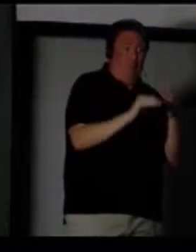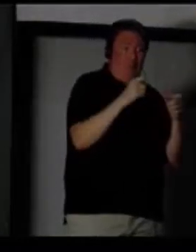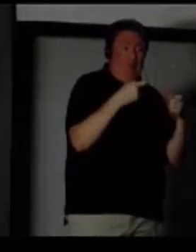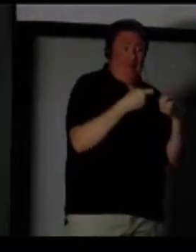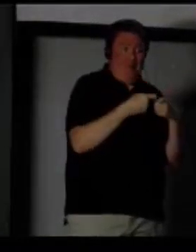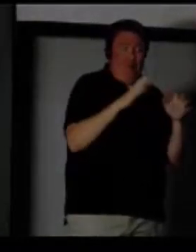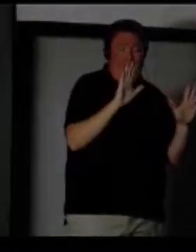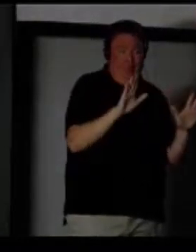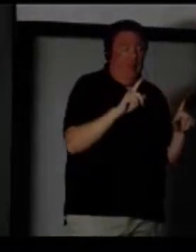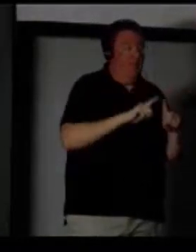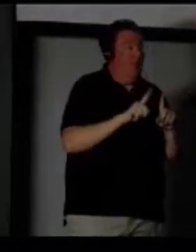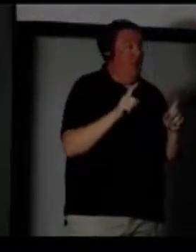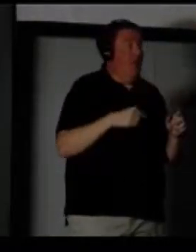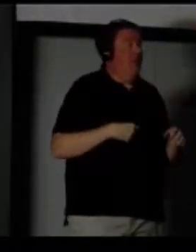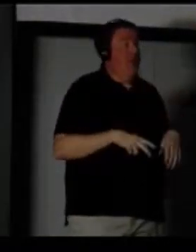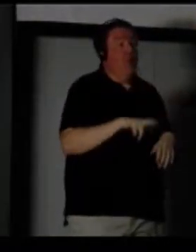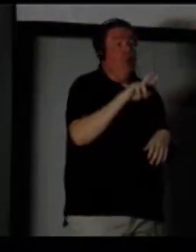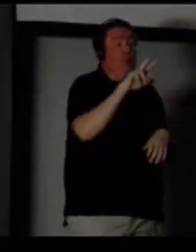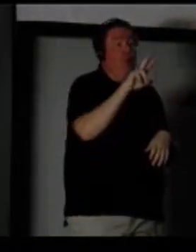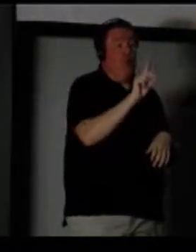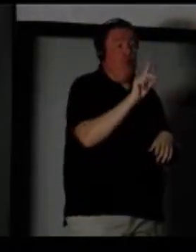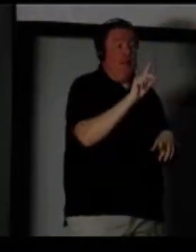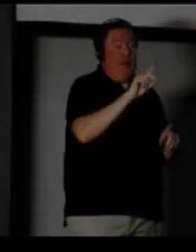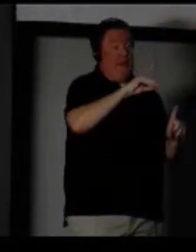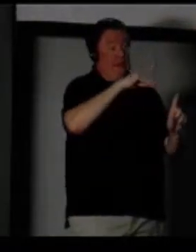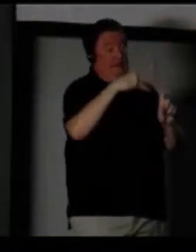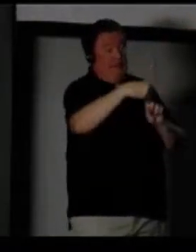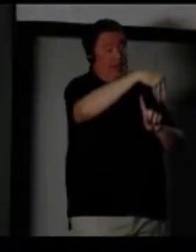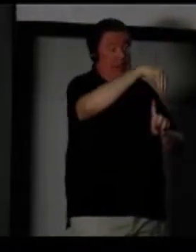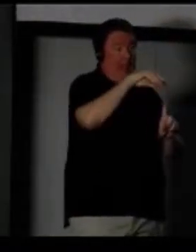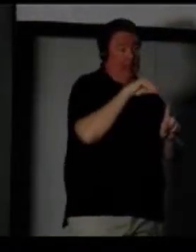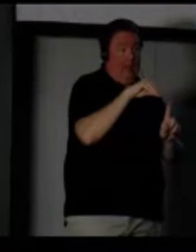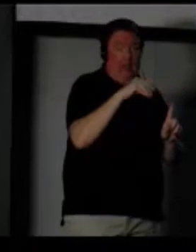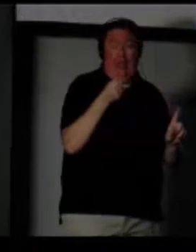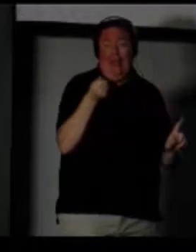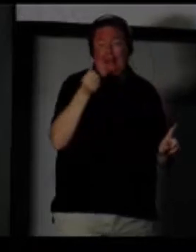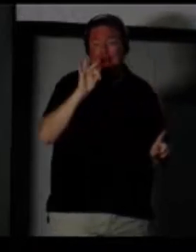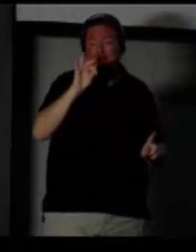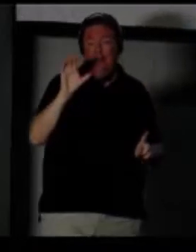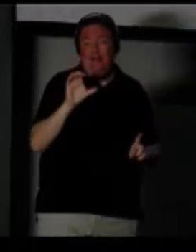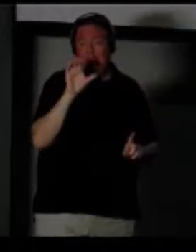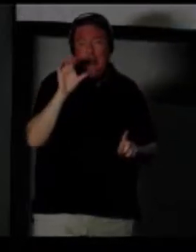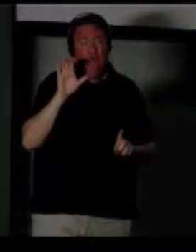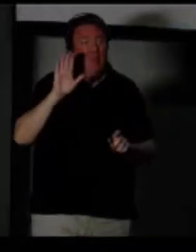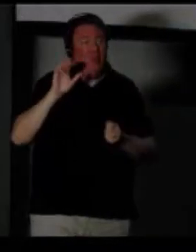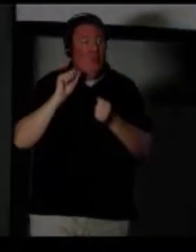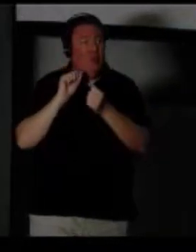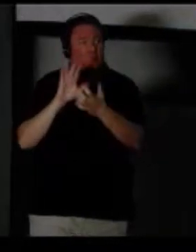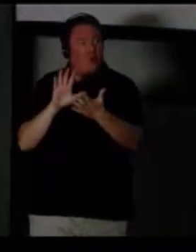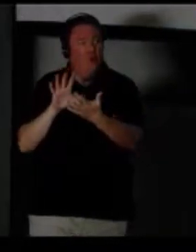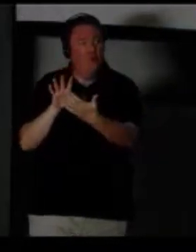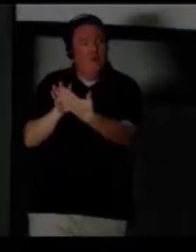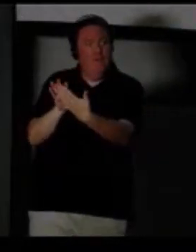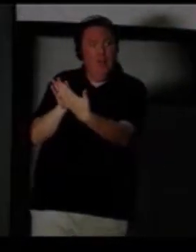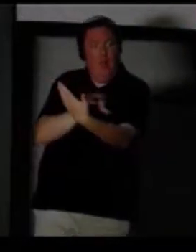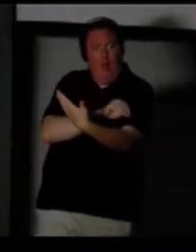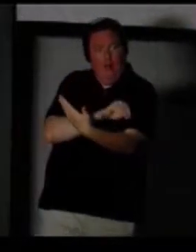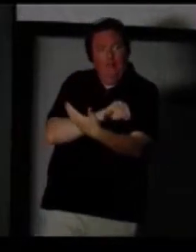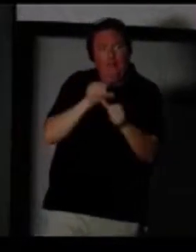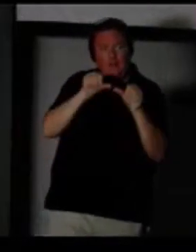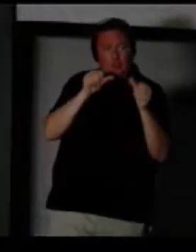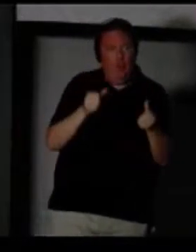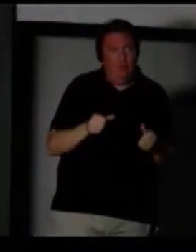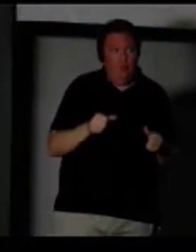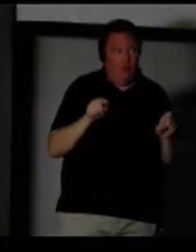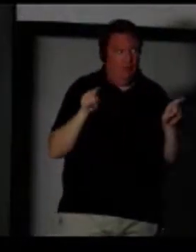between 3D scanning and 19th century methods of replicating sculpture are astonishing. It started out